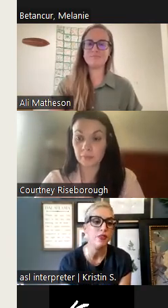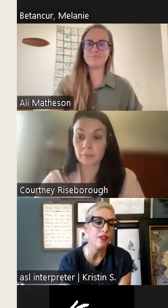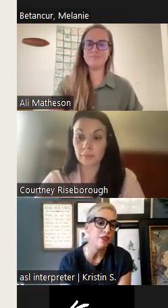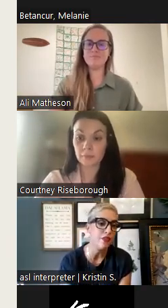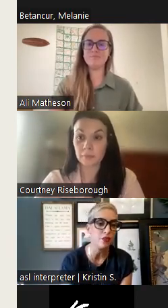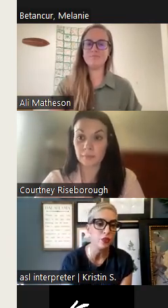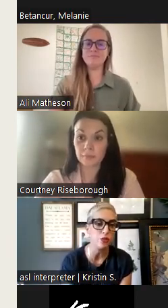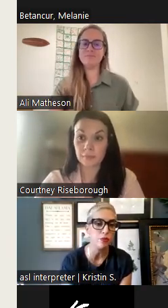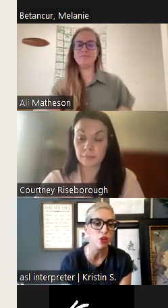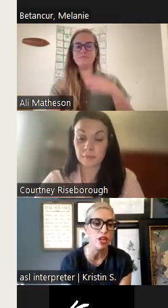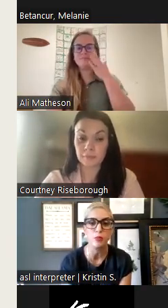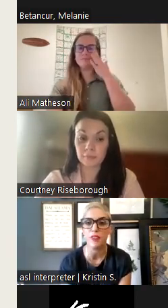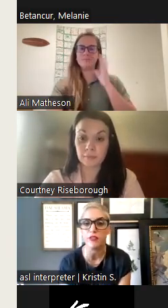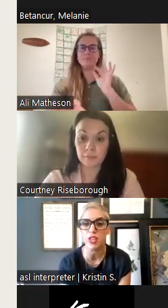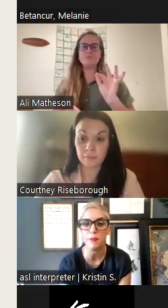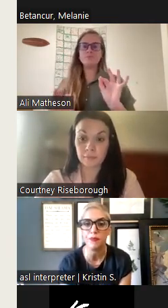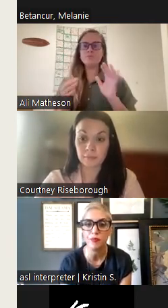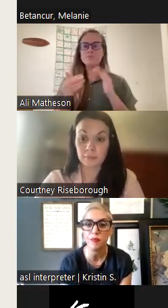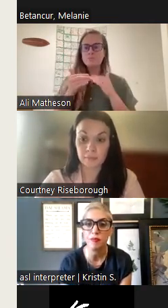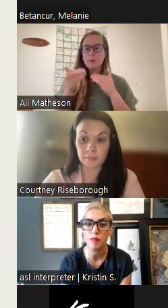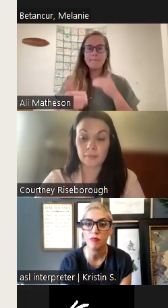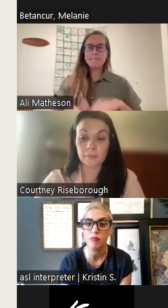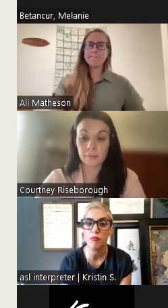culture, then that's what we should be trying to provide for them.